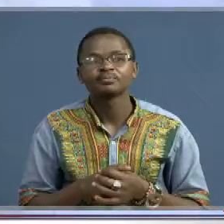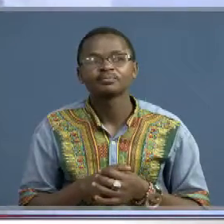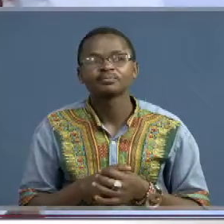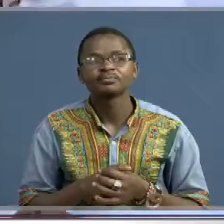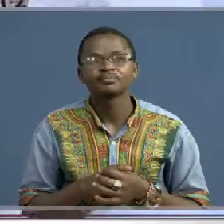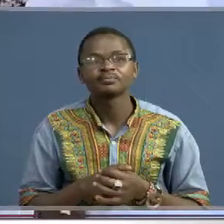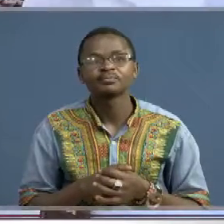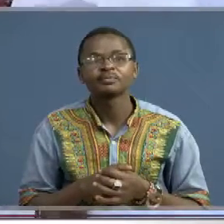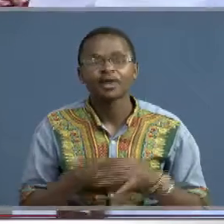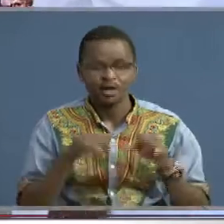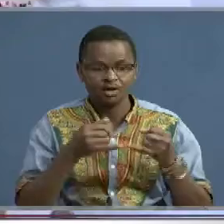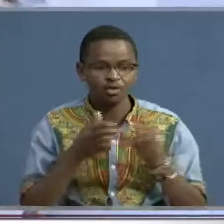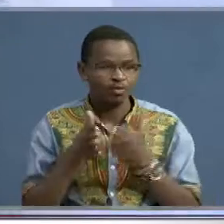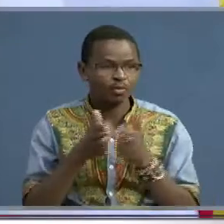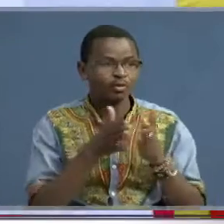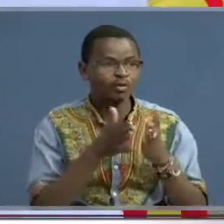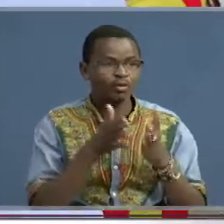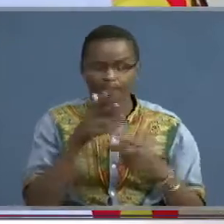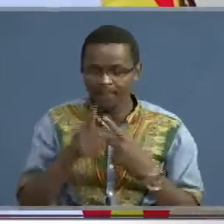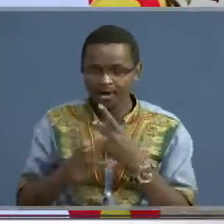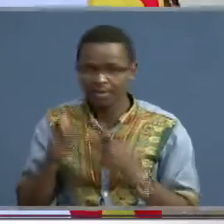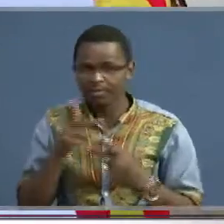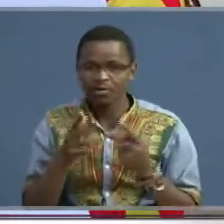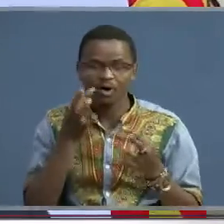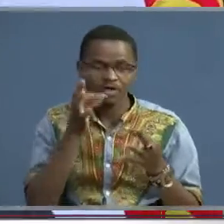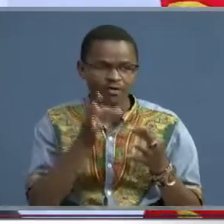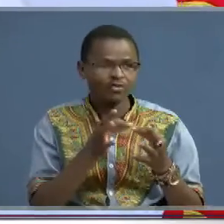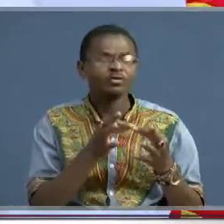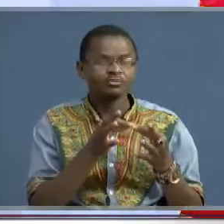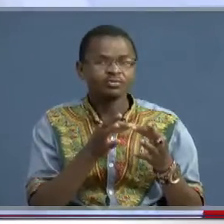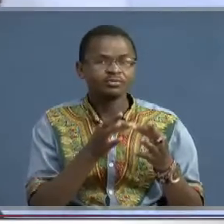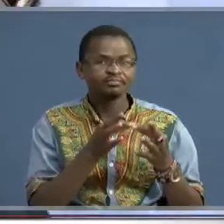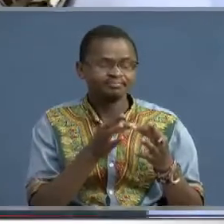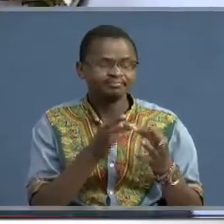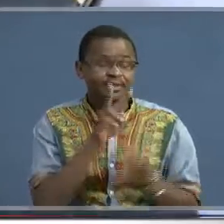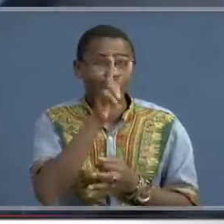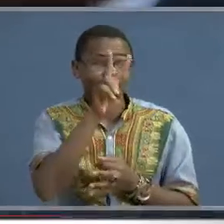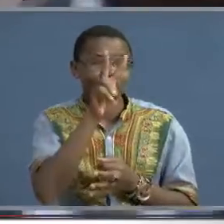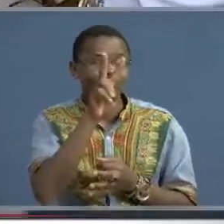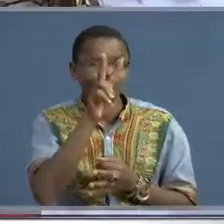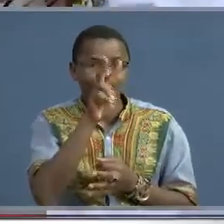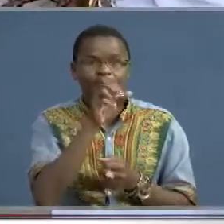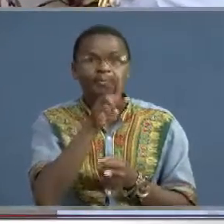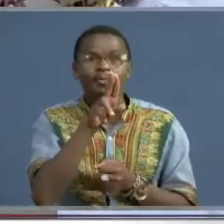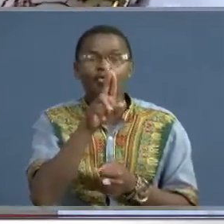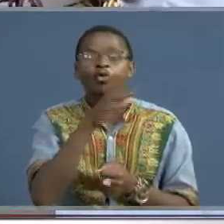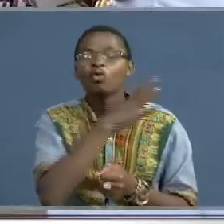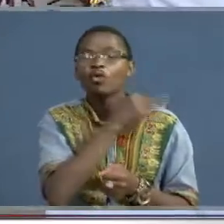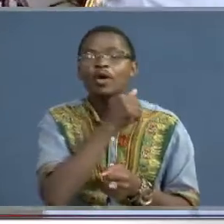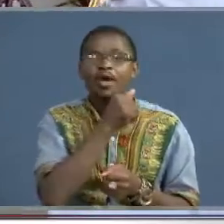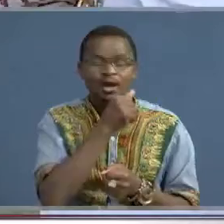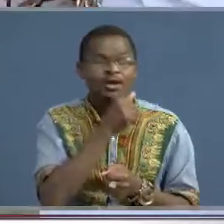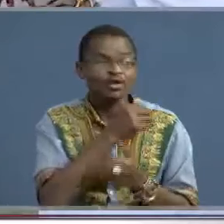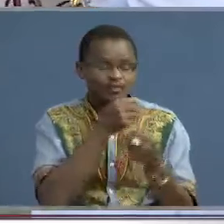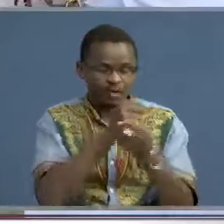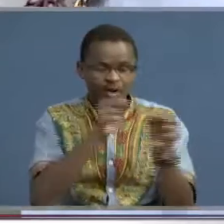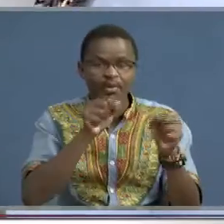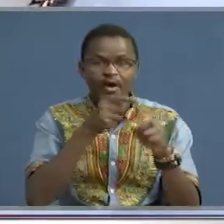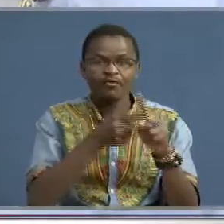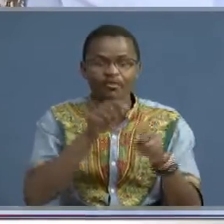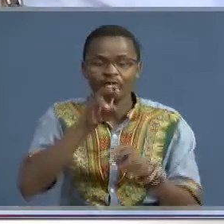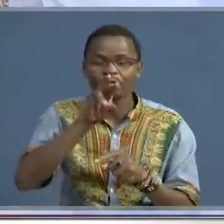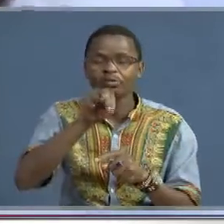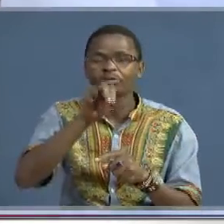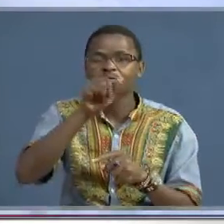New opportunities and partnership were the fruits of the bilateral talks between President Uhuru Kenyatta and his counterpart from Namibia,